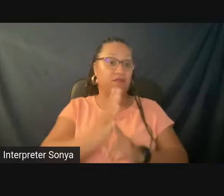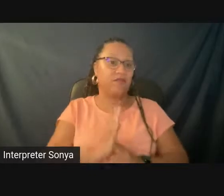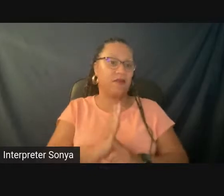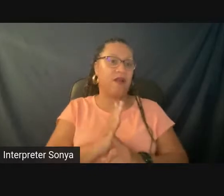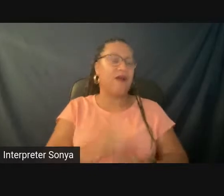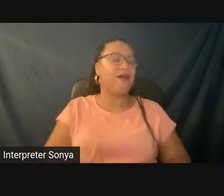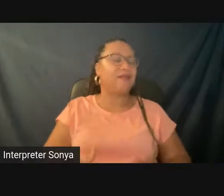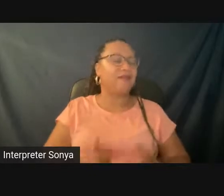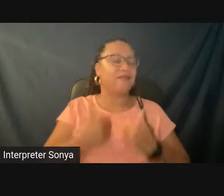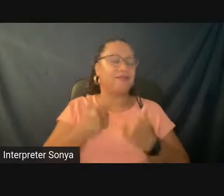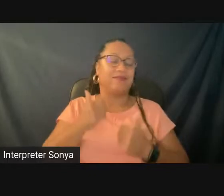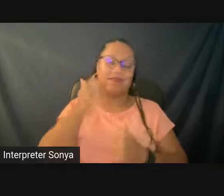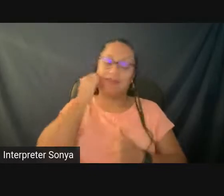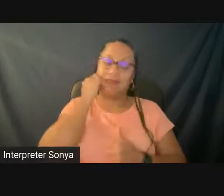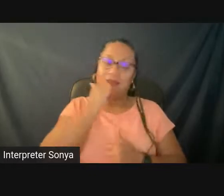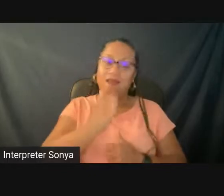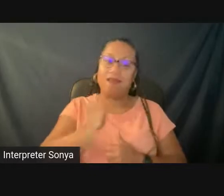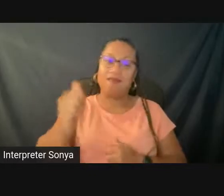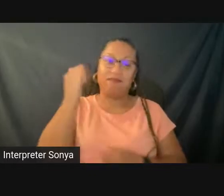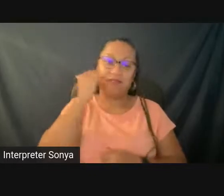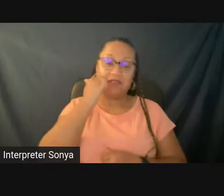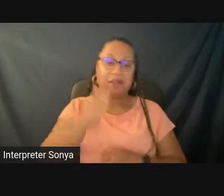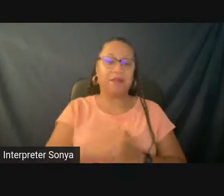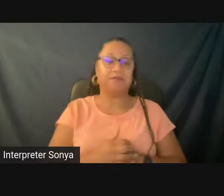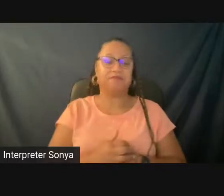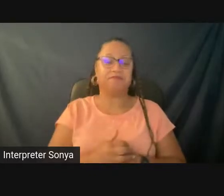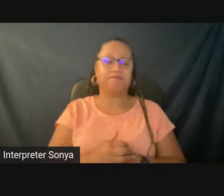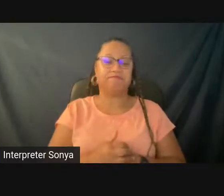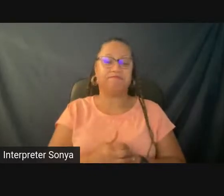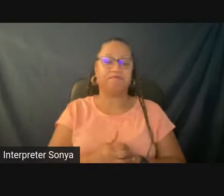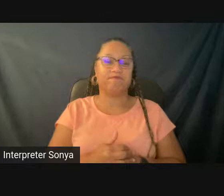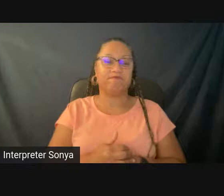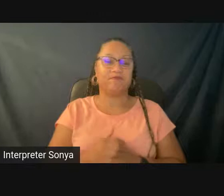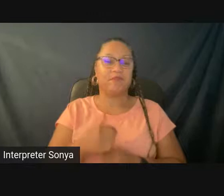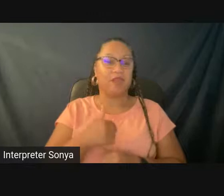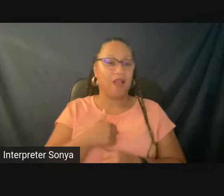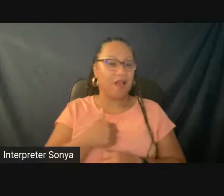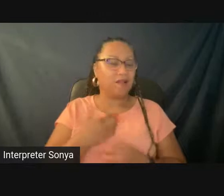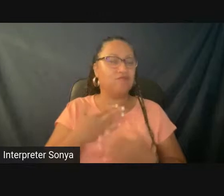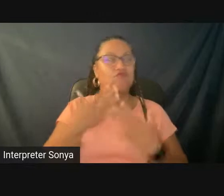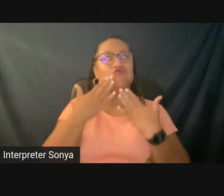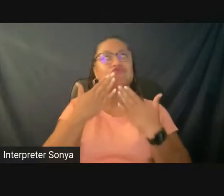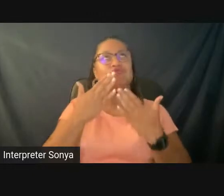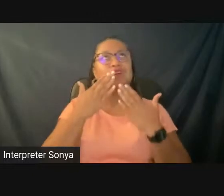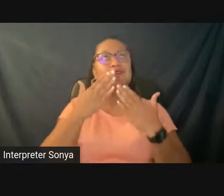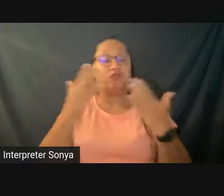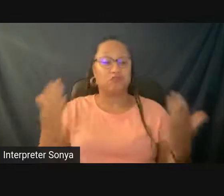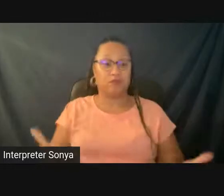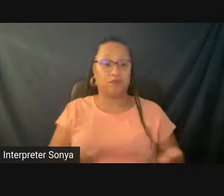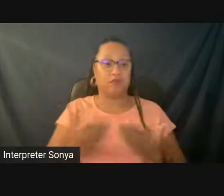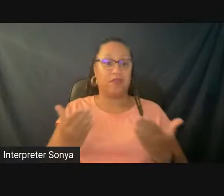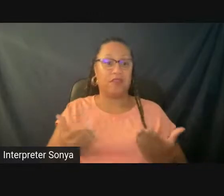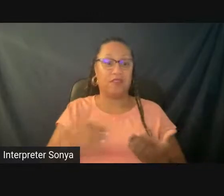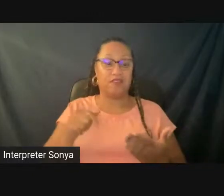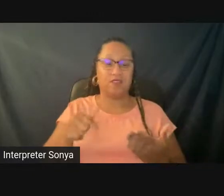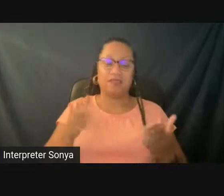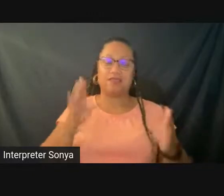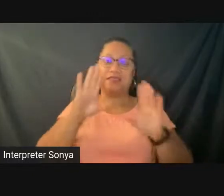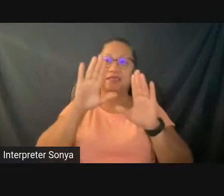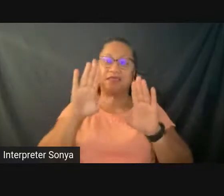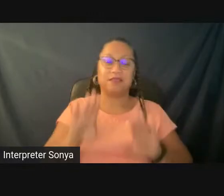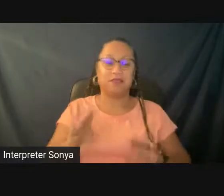day. And I am just so grateful to be here for this Sunday service,